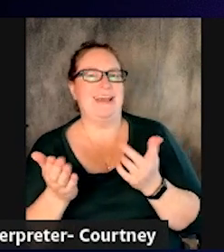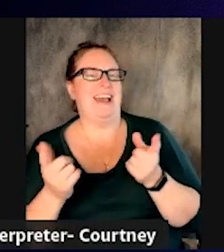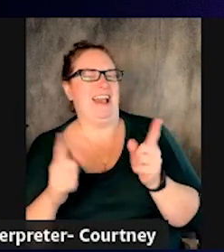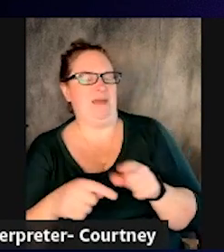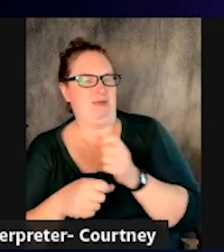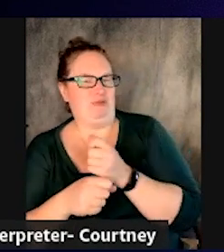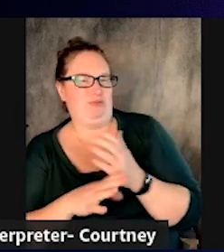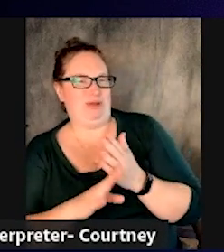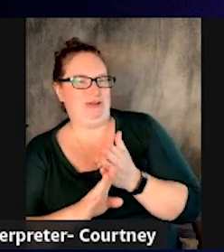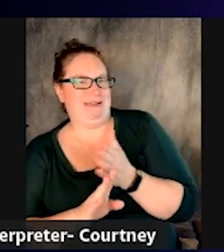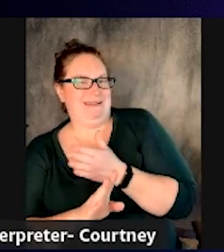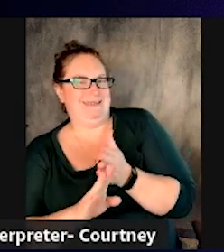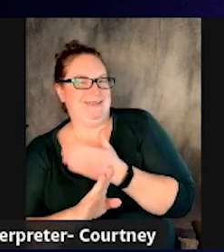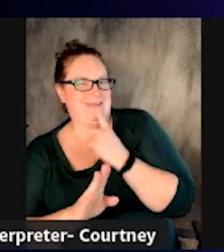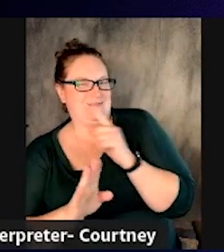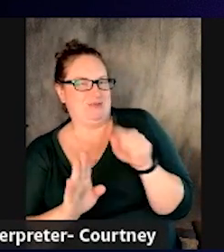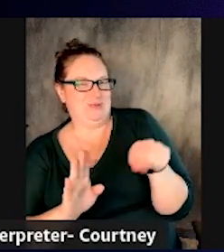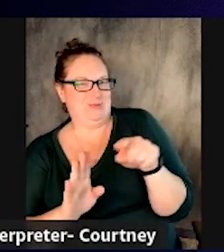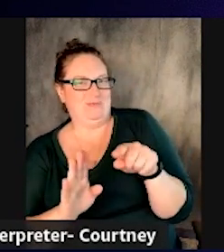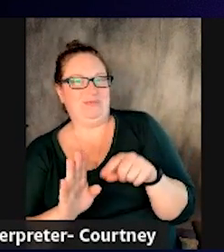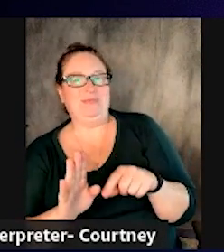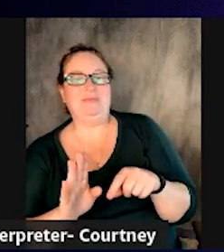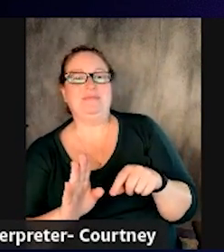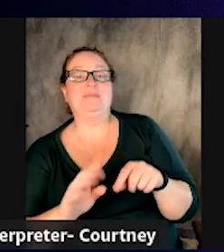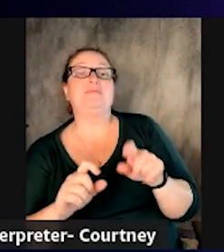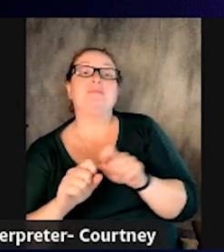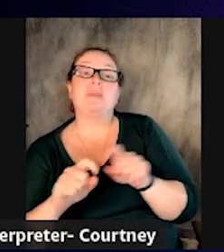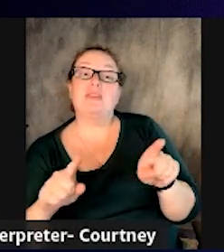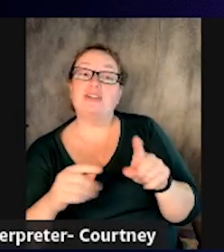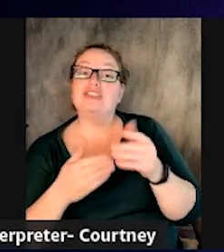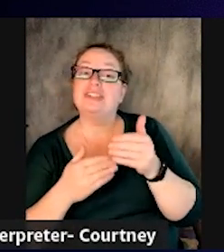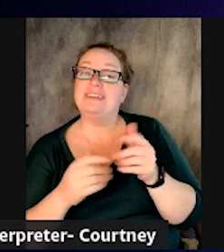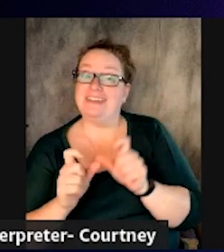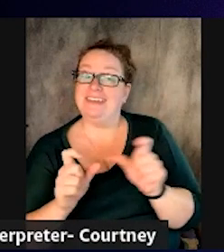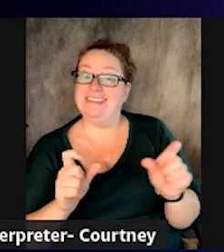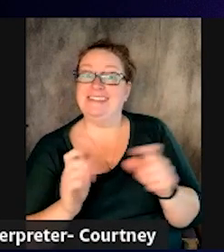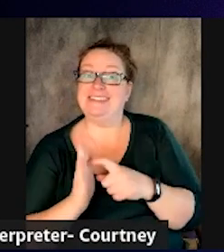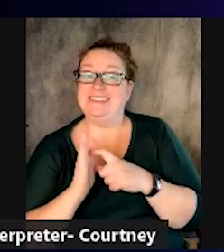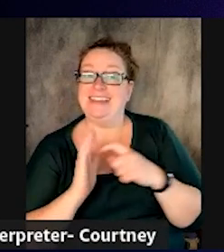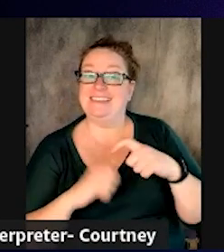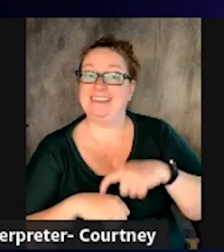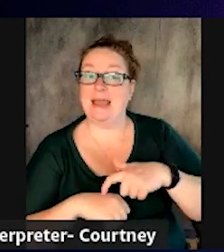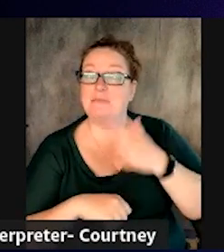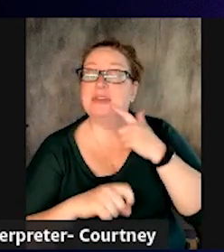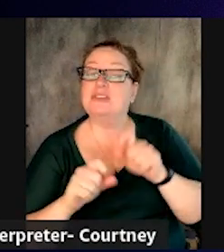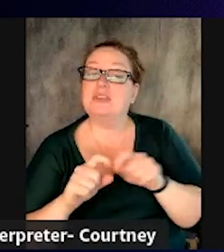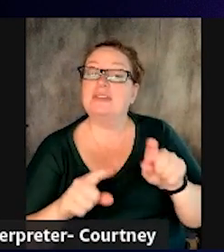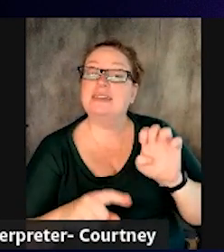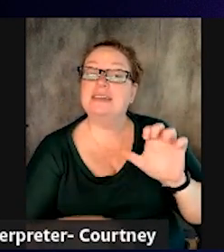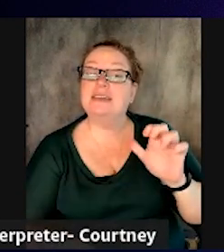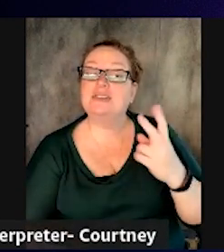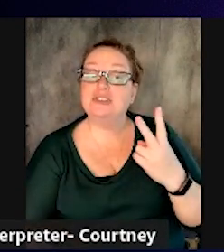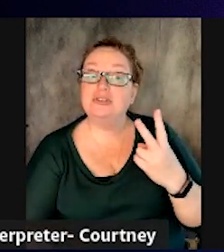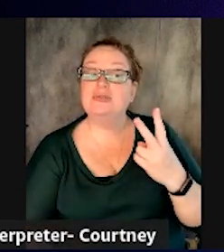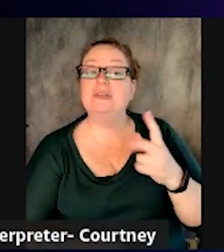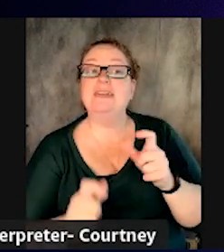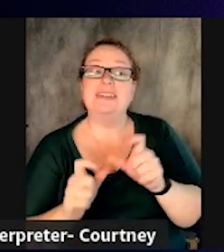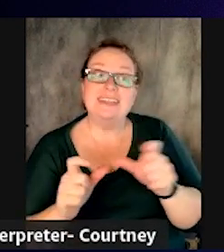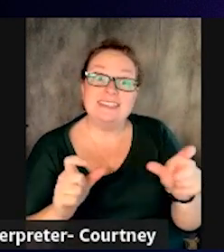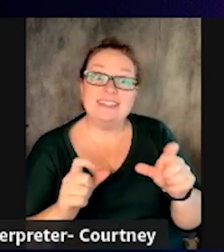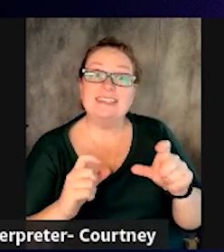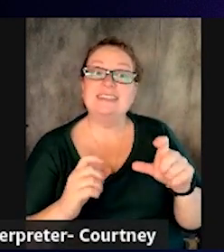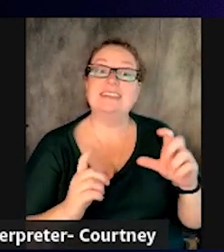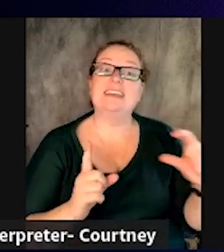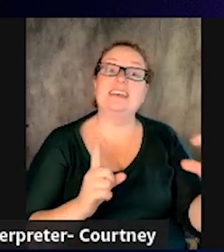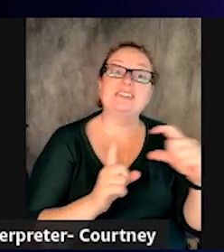you. Launching an instance takes time because we launch an EC2 instance, associate the EVS volumes. So it really